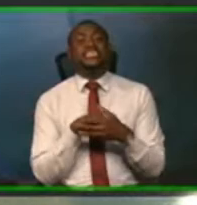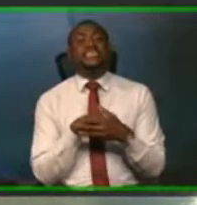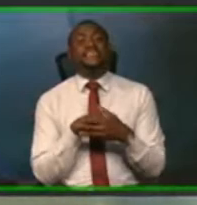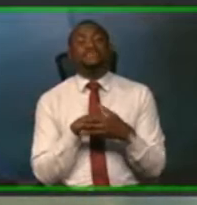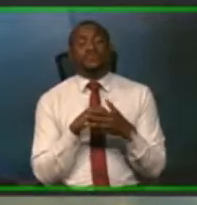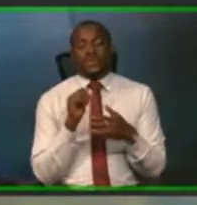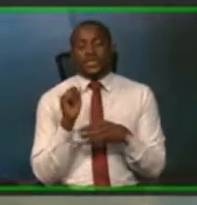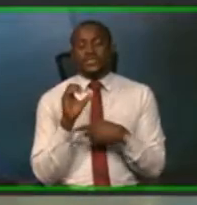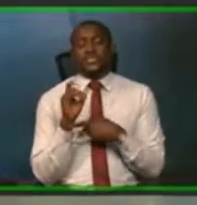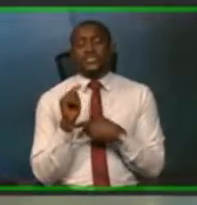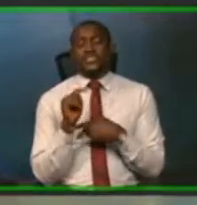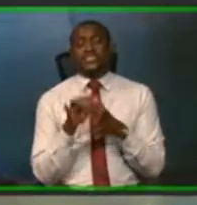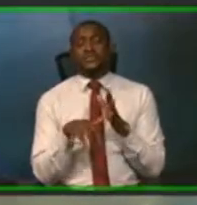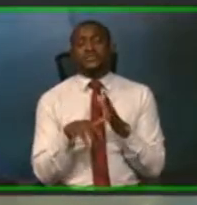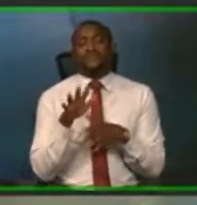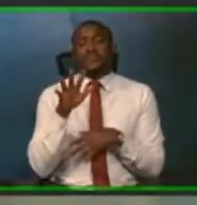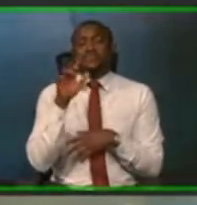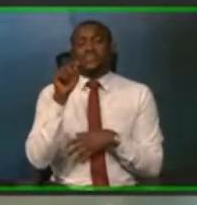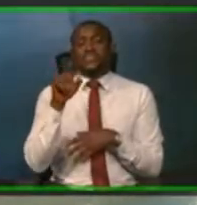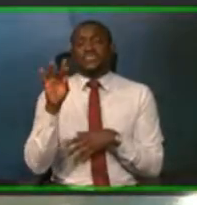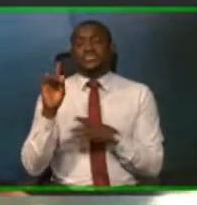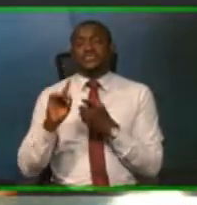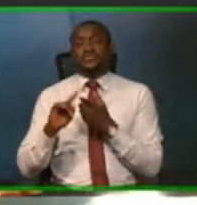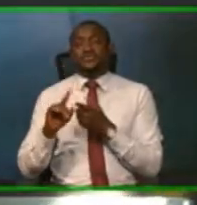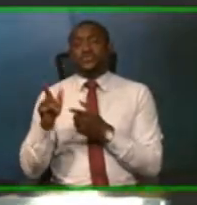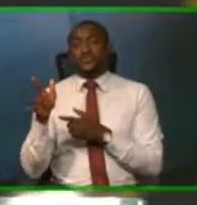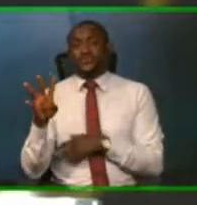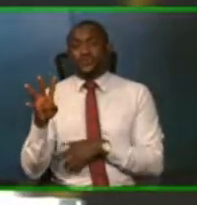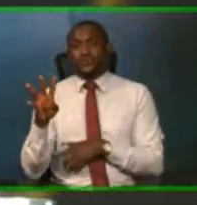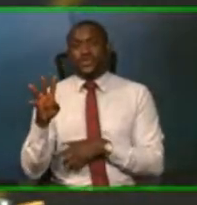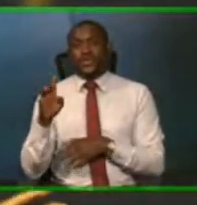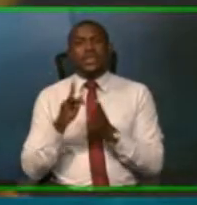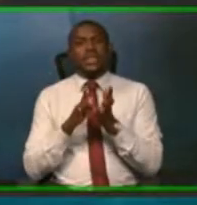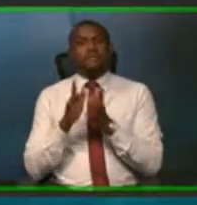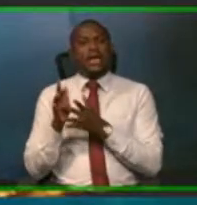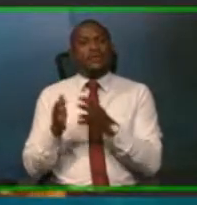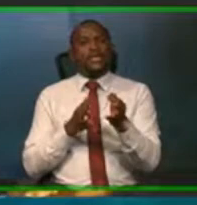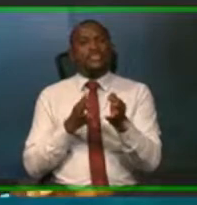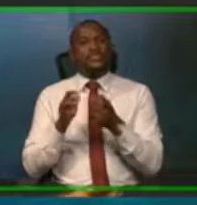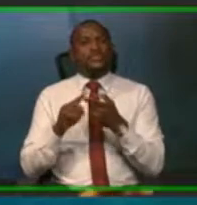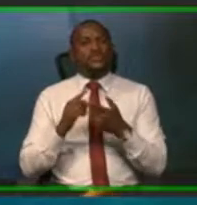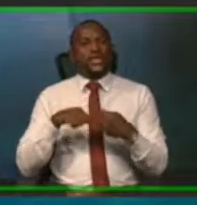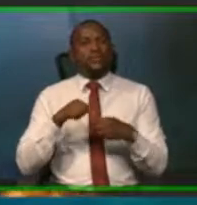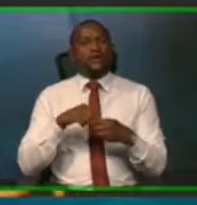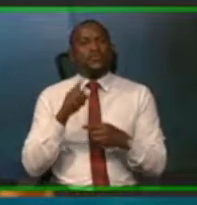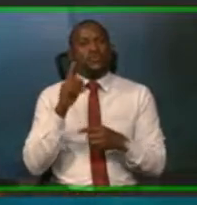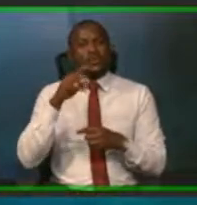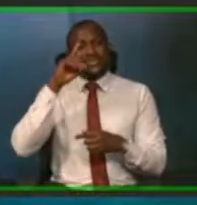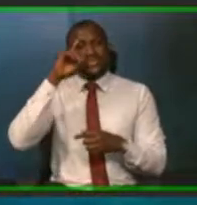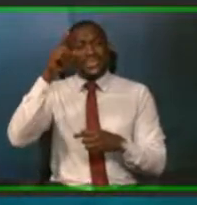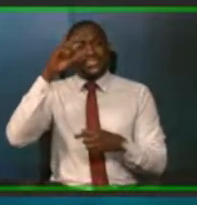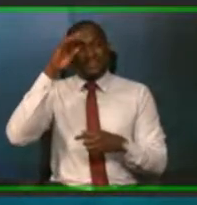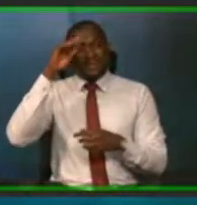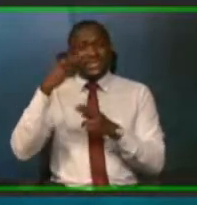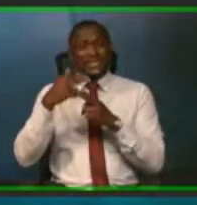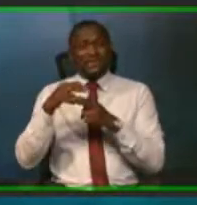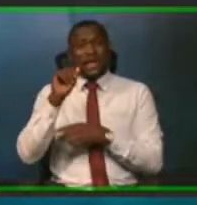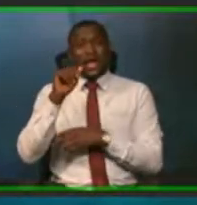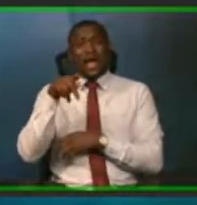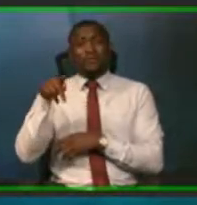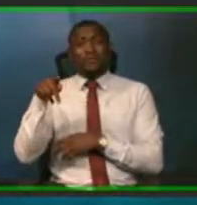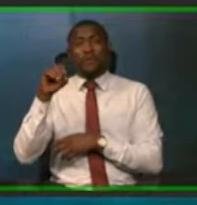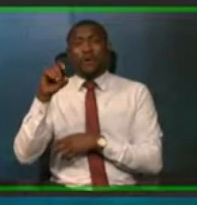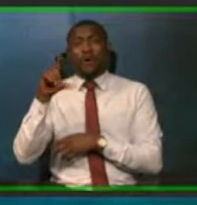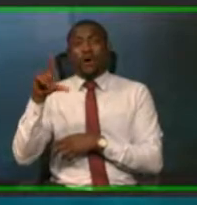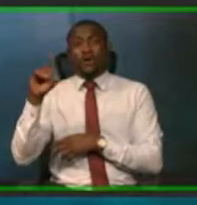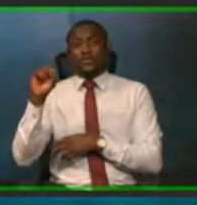Acts chapter 18 from verse 24, the Bible speaks about a very intelligent man called Apollos of Alexandria. Please give it to